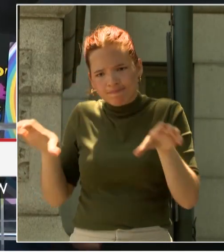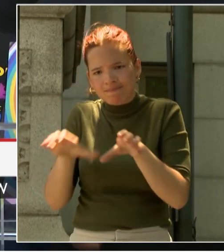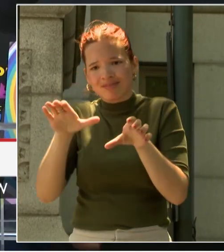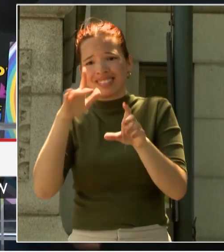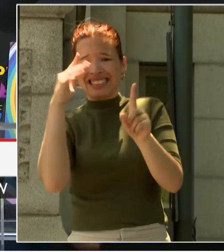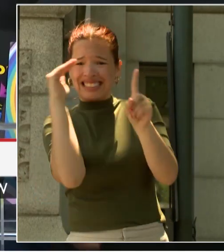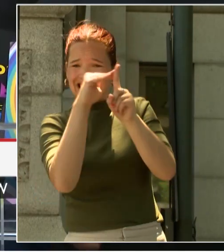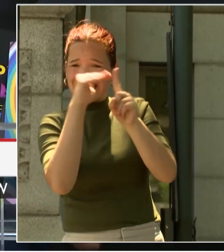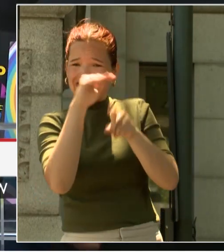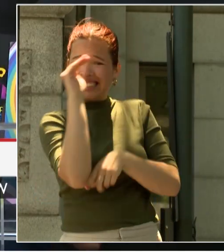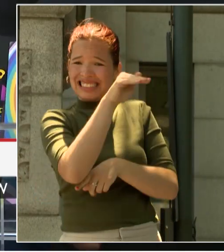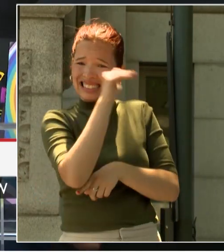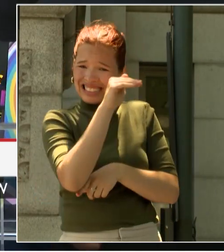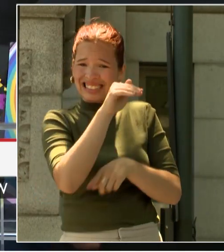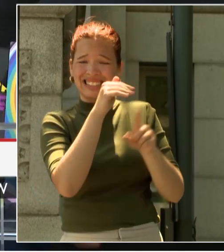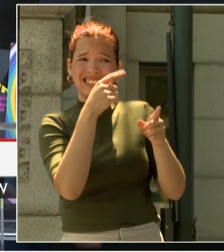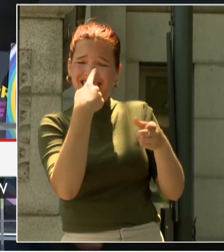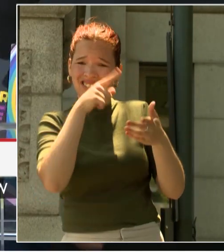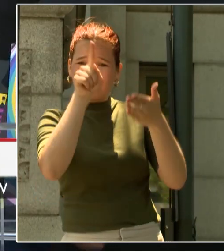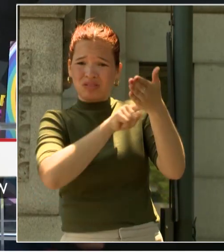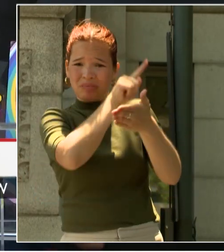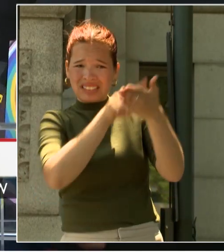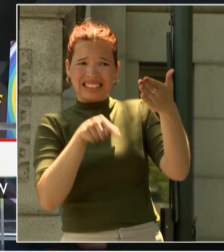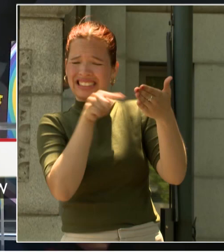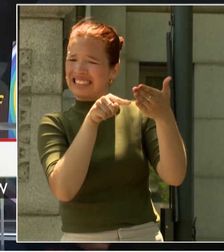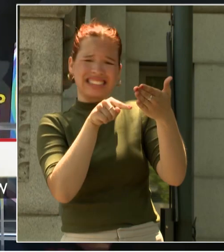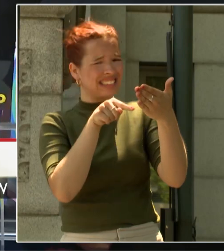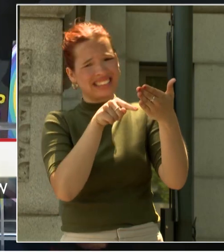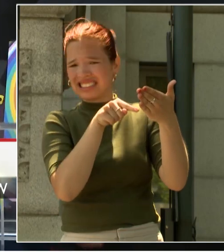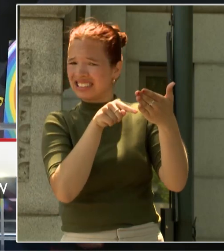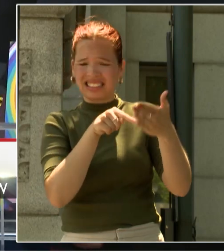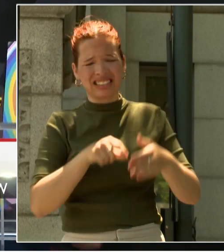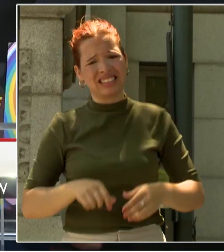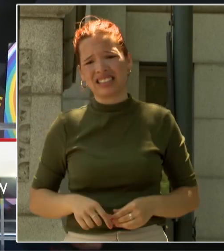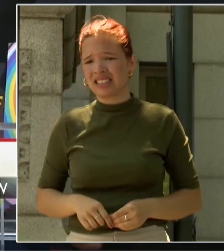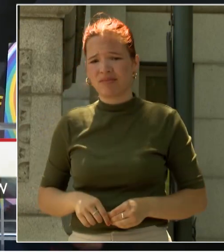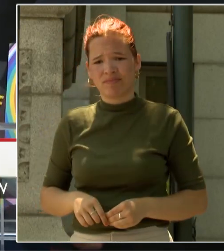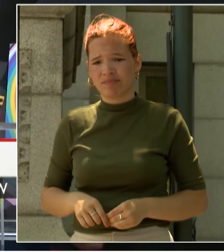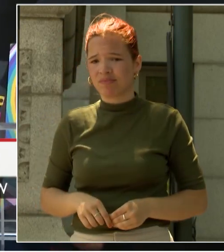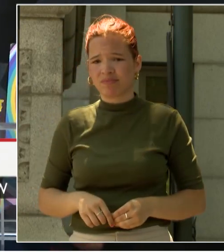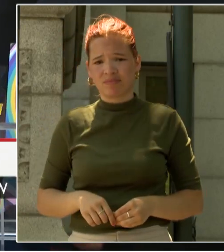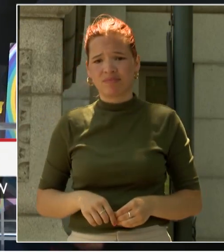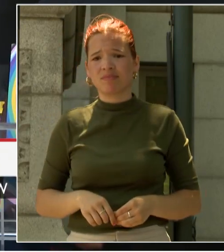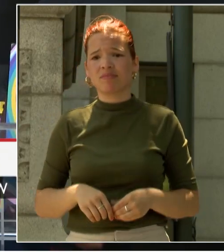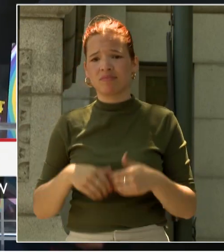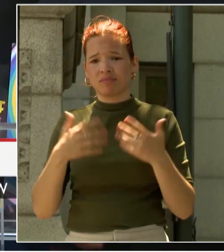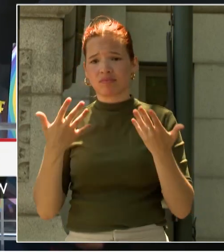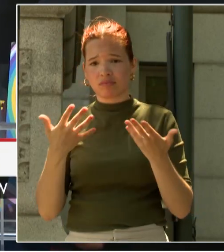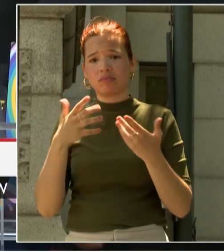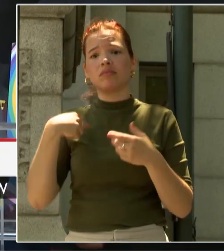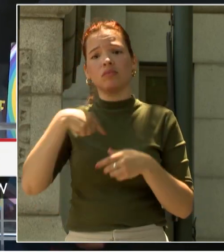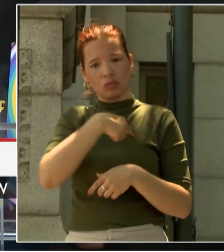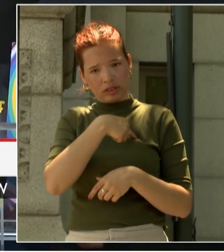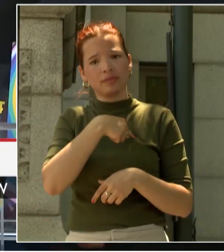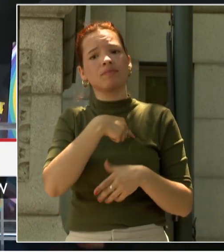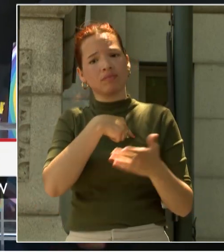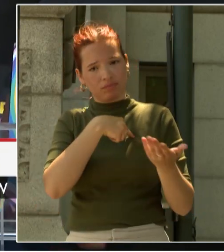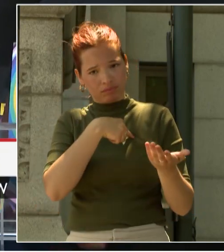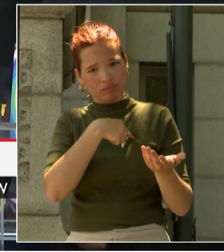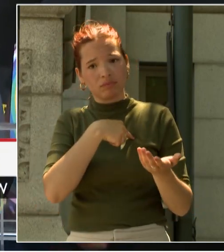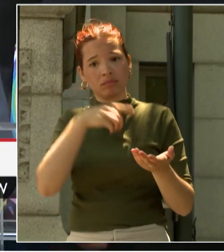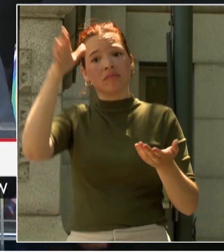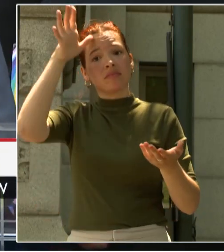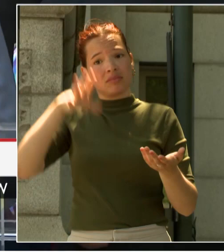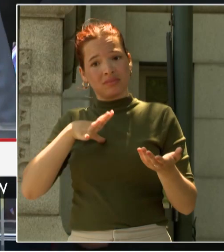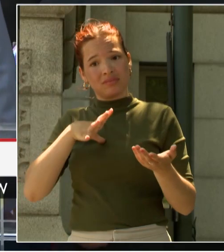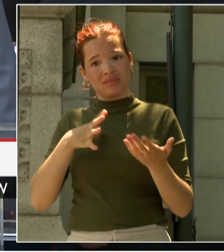a long-standing discriminatory practice of discriminating against gay men who want to donate blood. And fortunately,